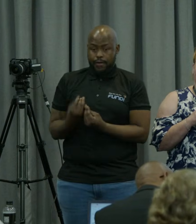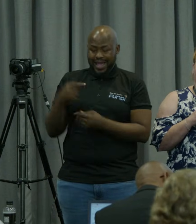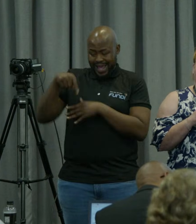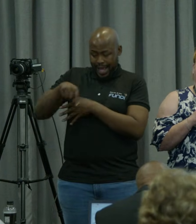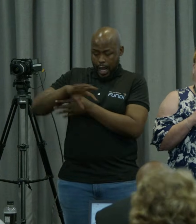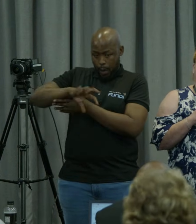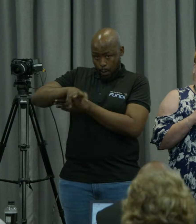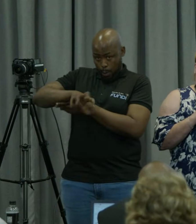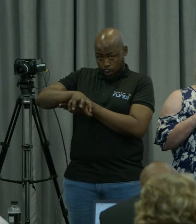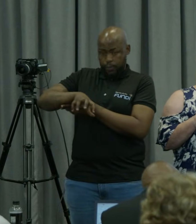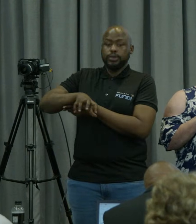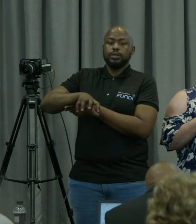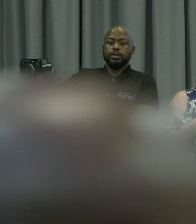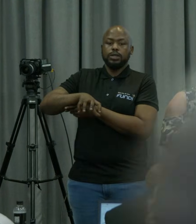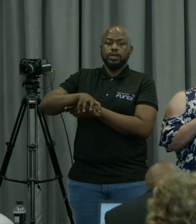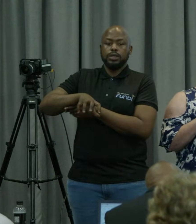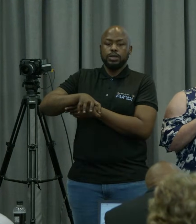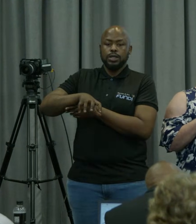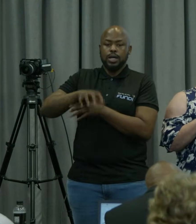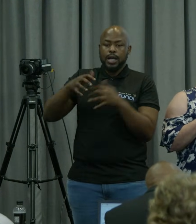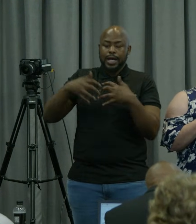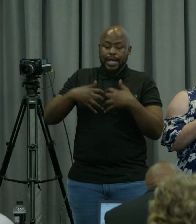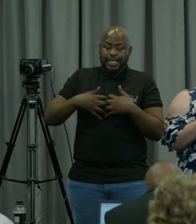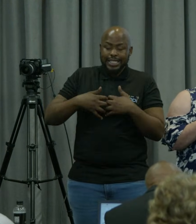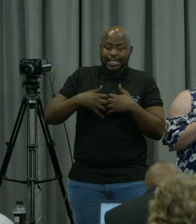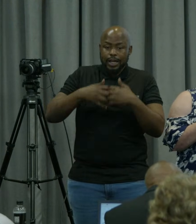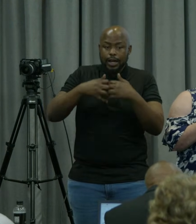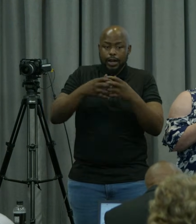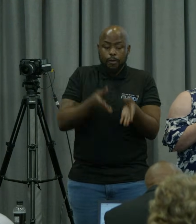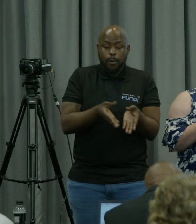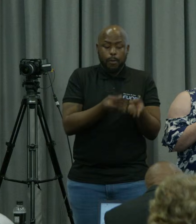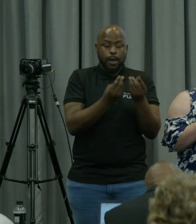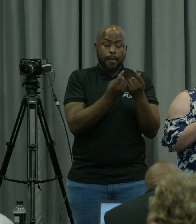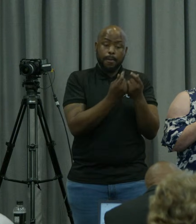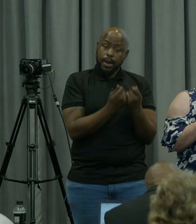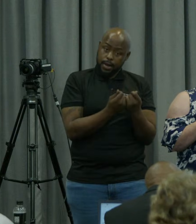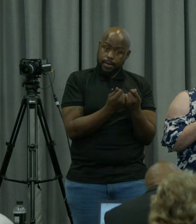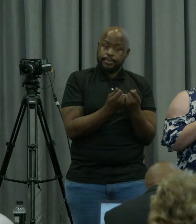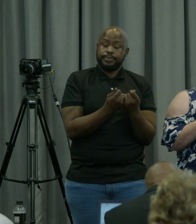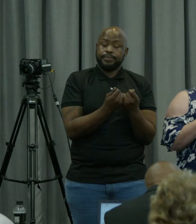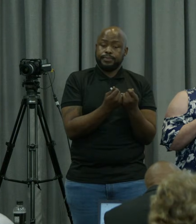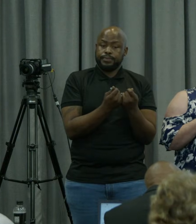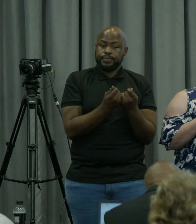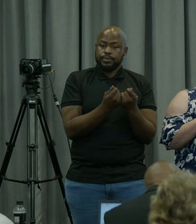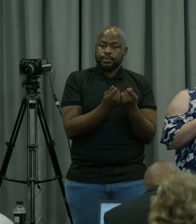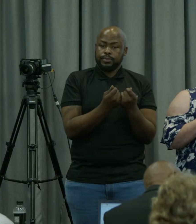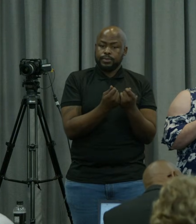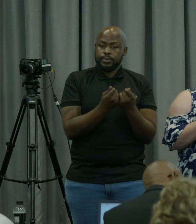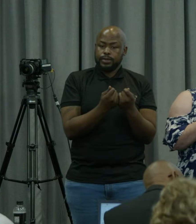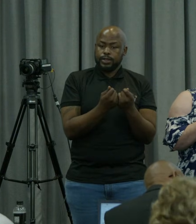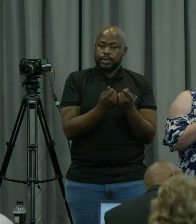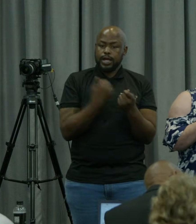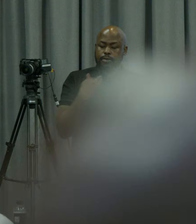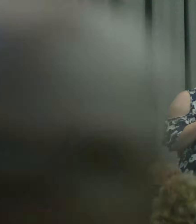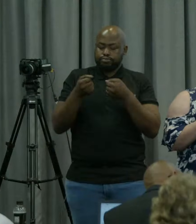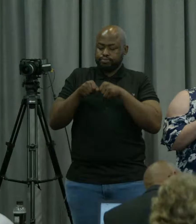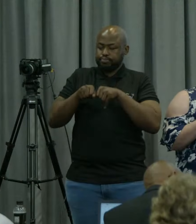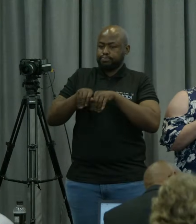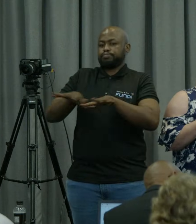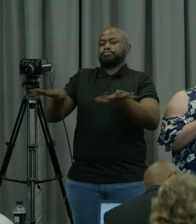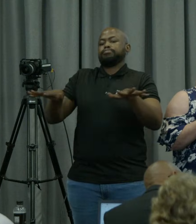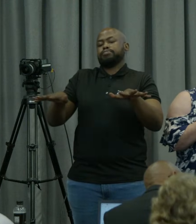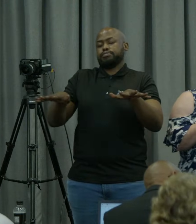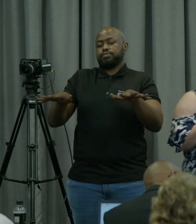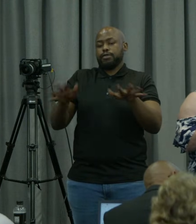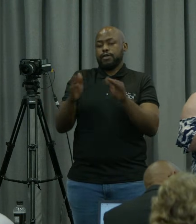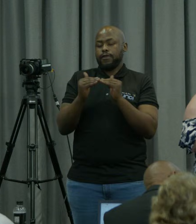province, which is created by money, all right, and it distributes it. Now,